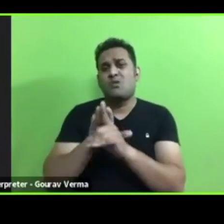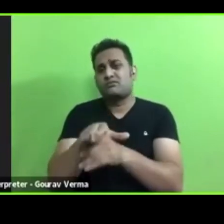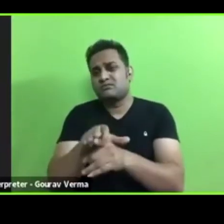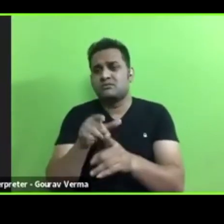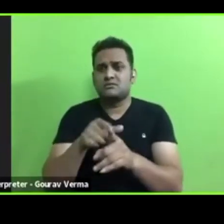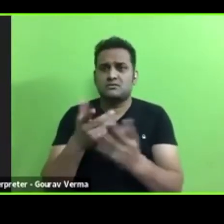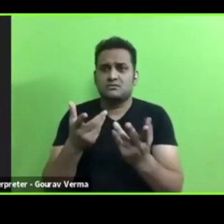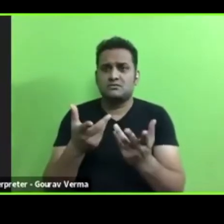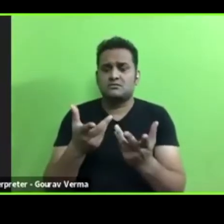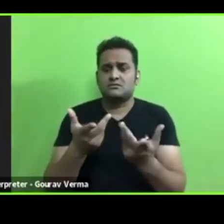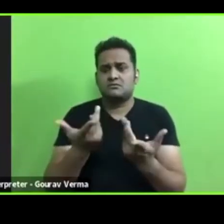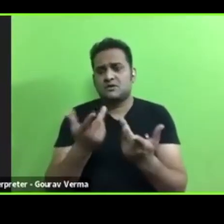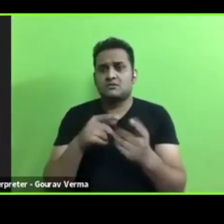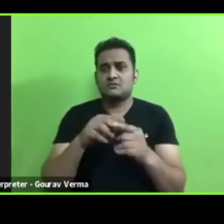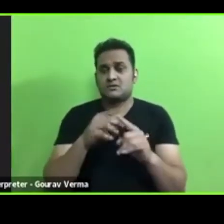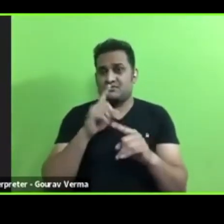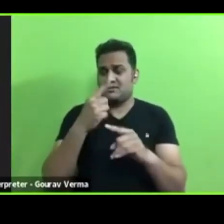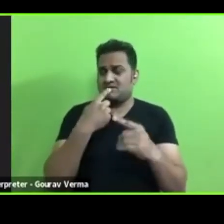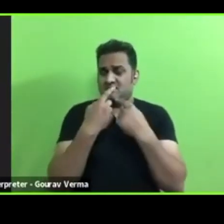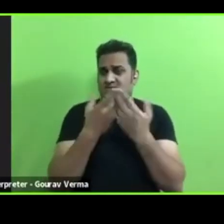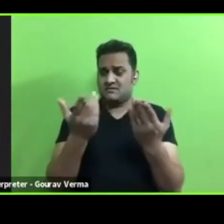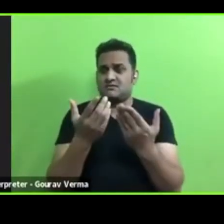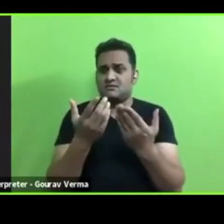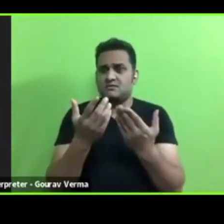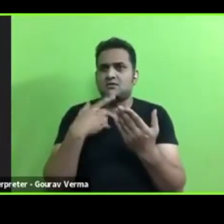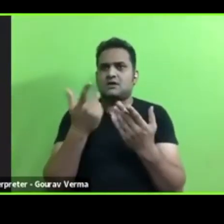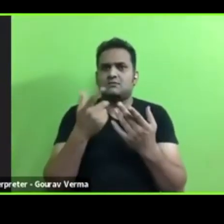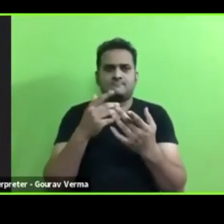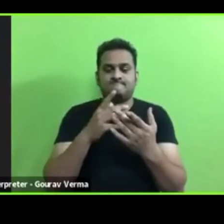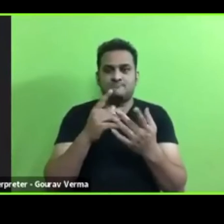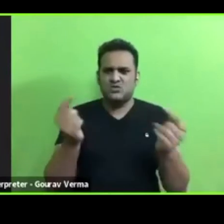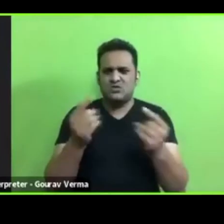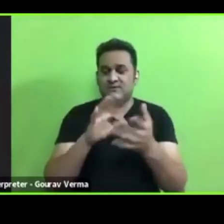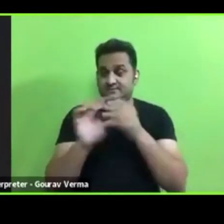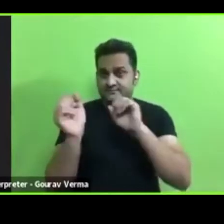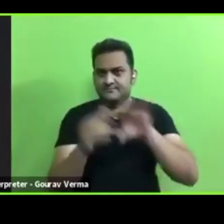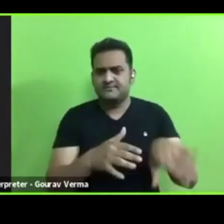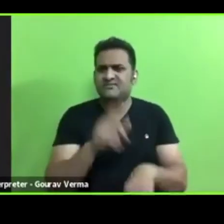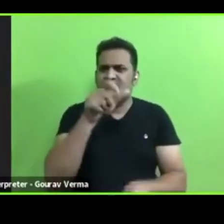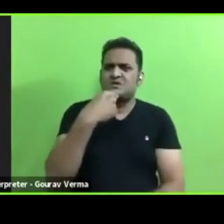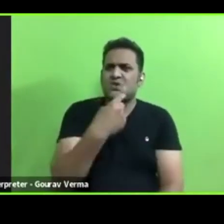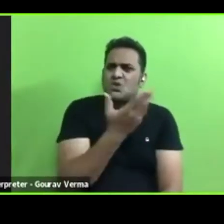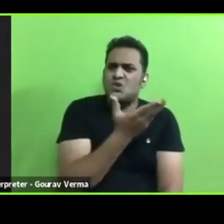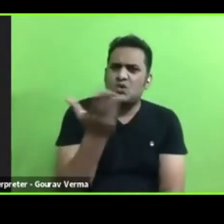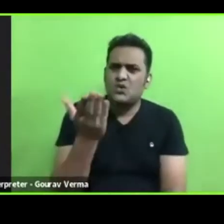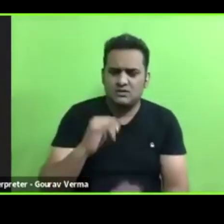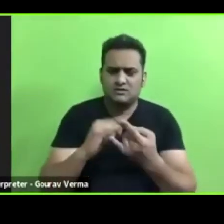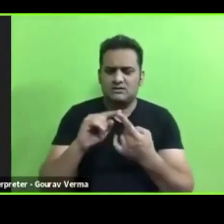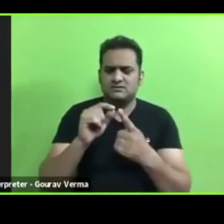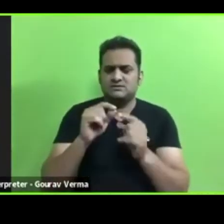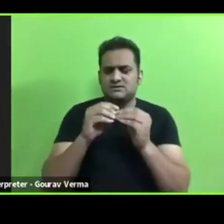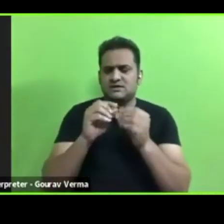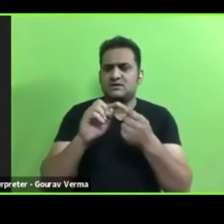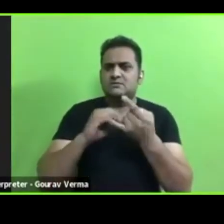being. Therefore, the first thing I would like to do is throw them into the dustbin. Who are these people? Who is Sebastian? And